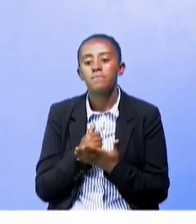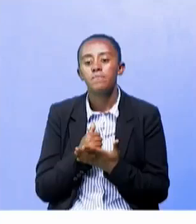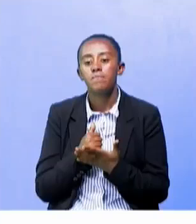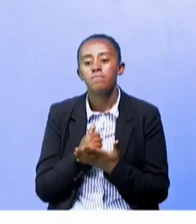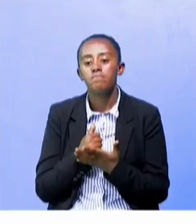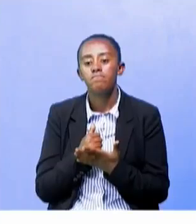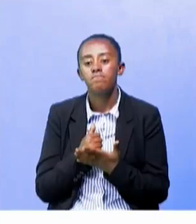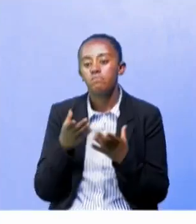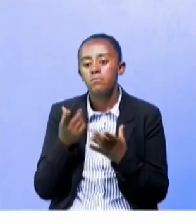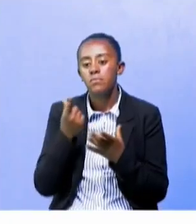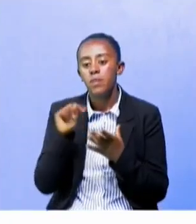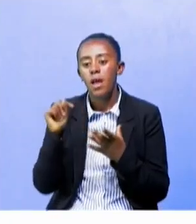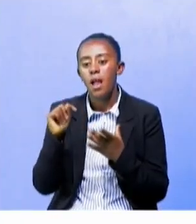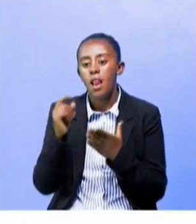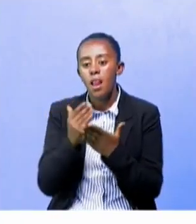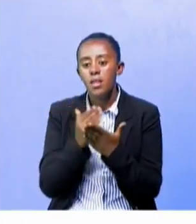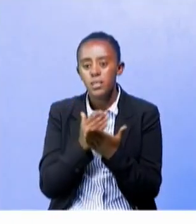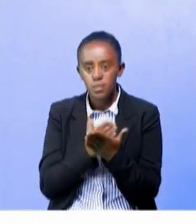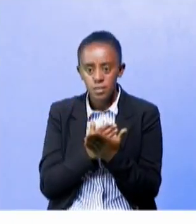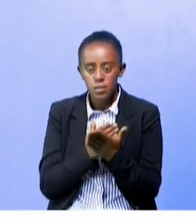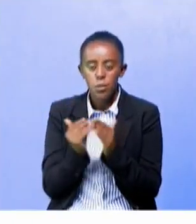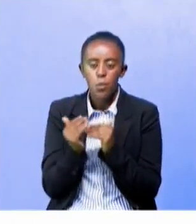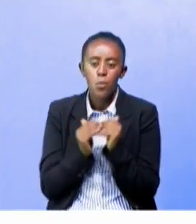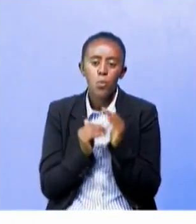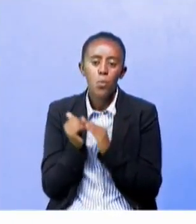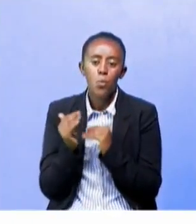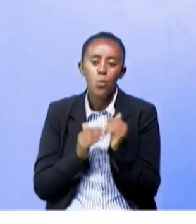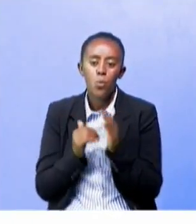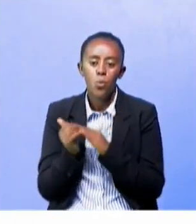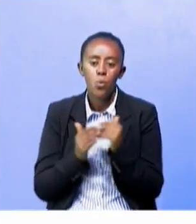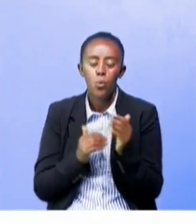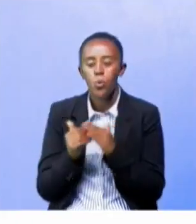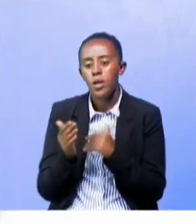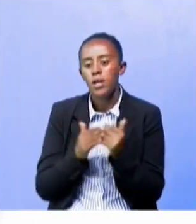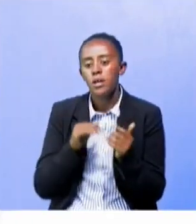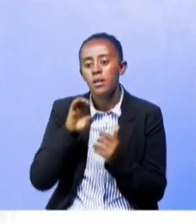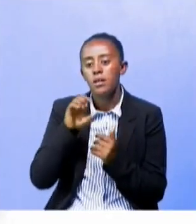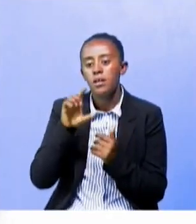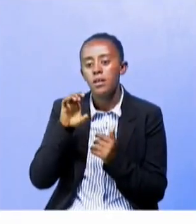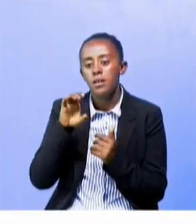the lesson easy. Yeah, of course.